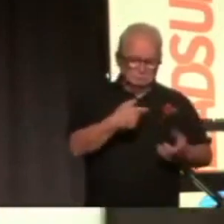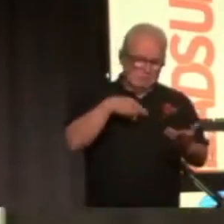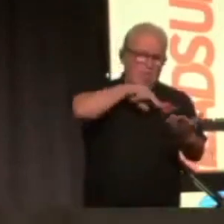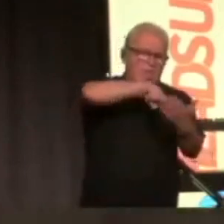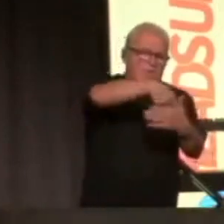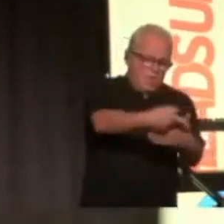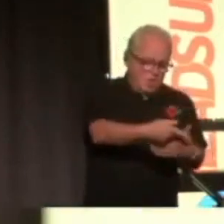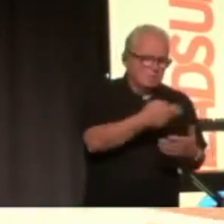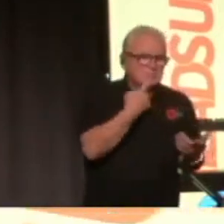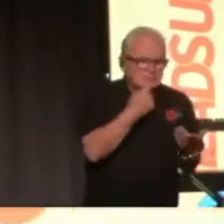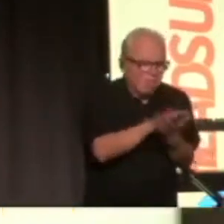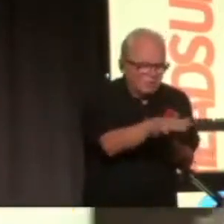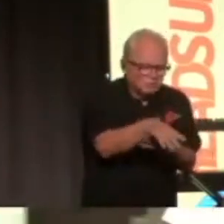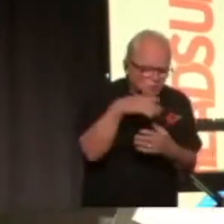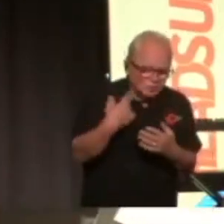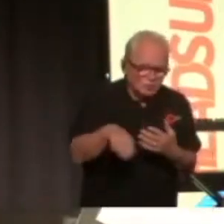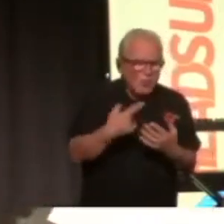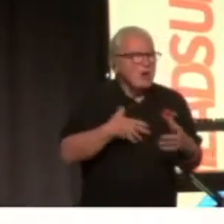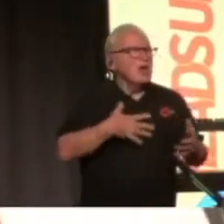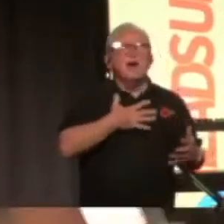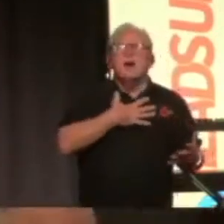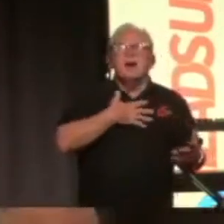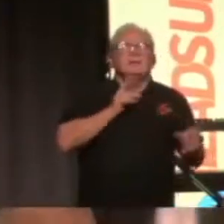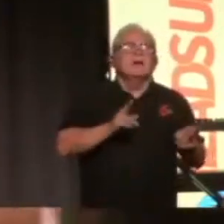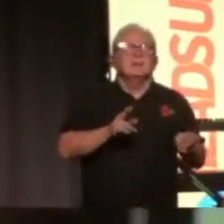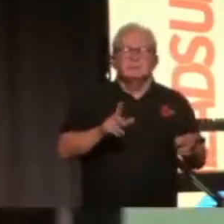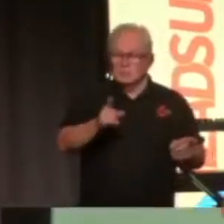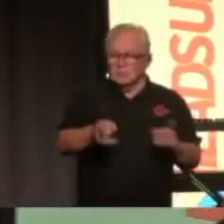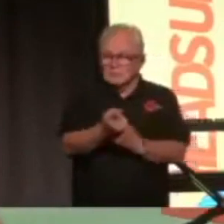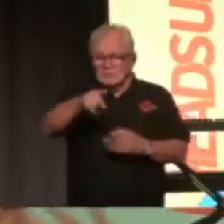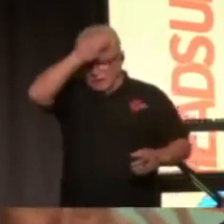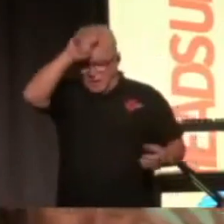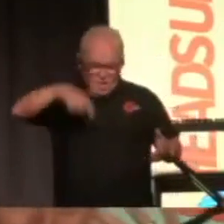really sore and you're gasping for air and he puts a boot in you.